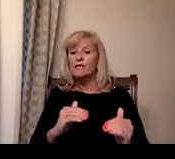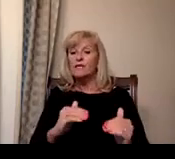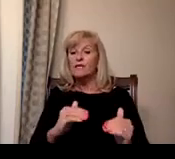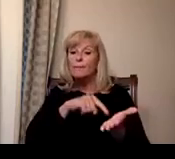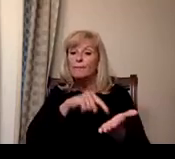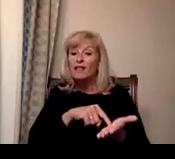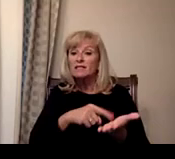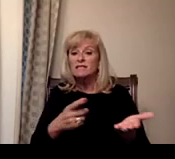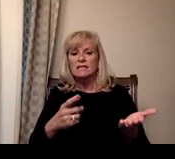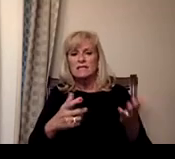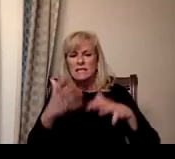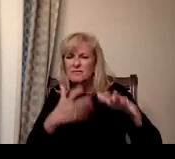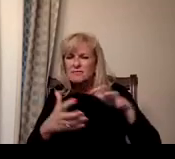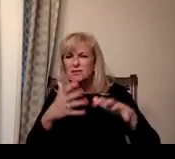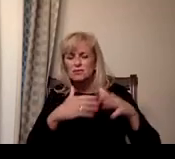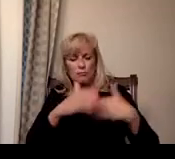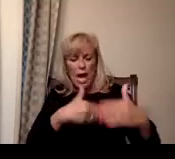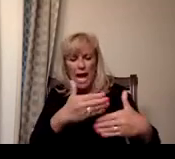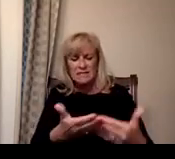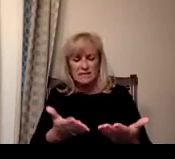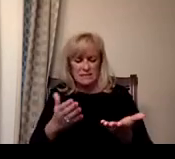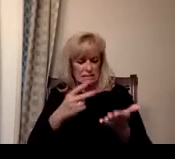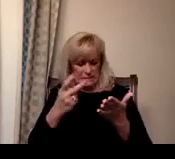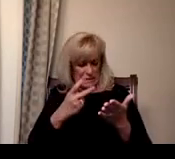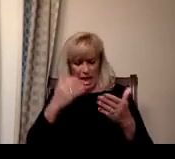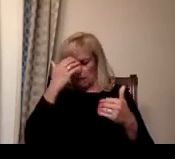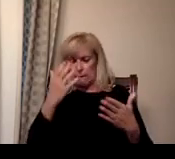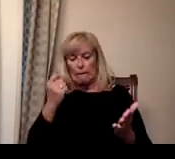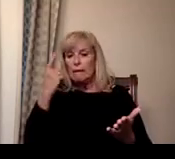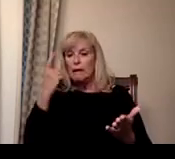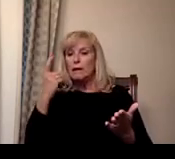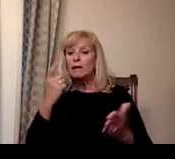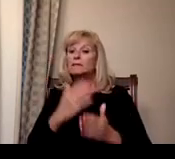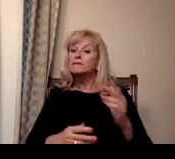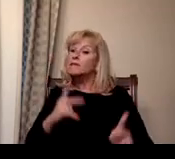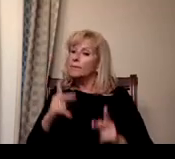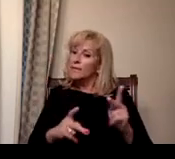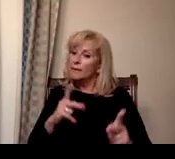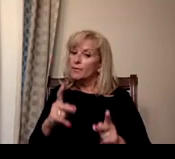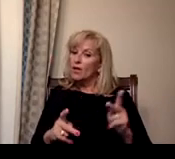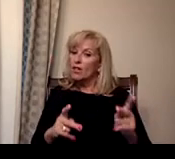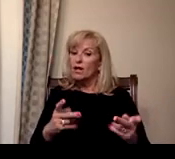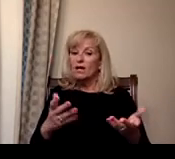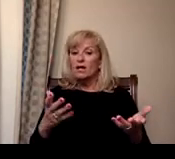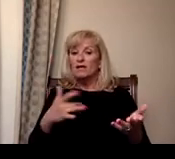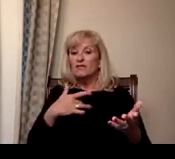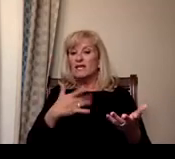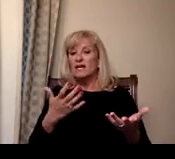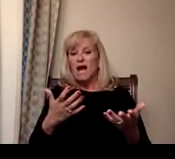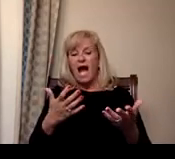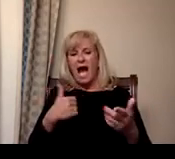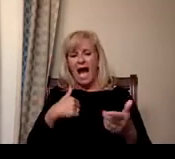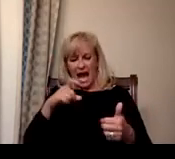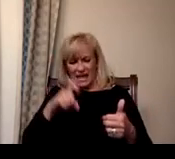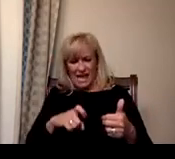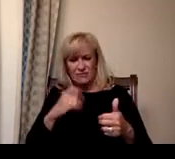confusing. That is something that I think for some people, again, it's difficult to maintain. You